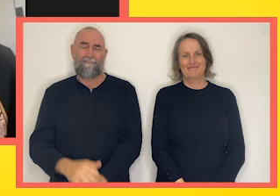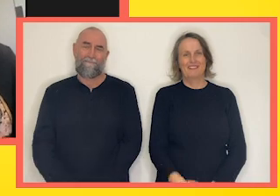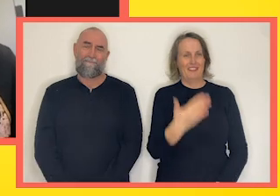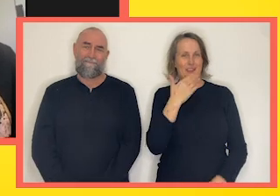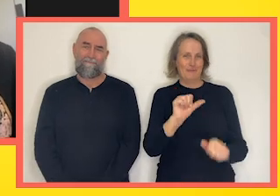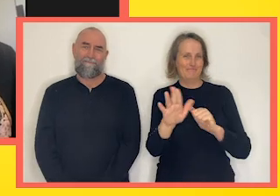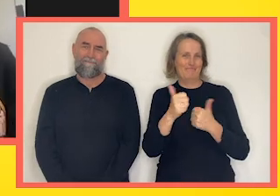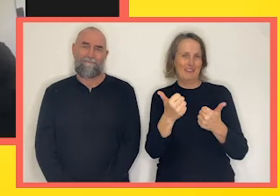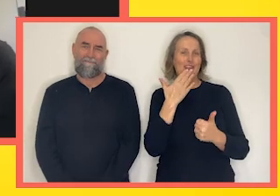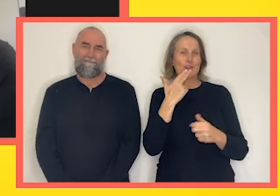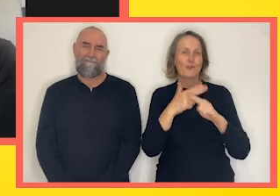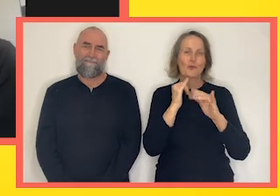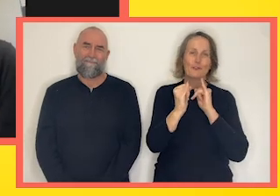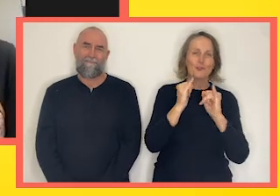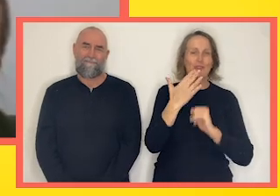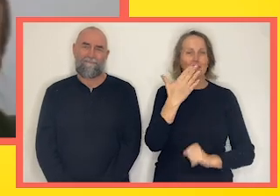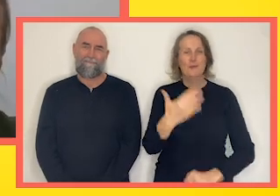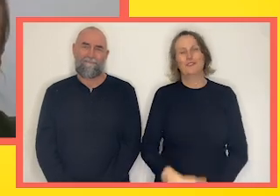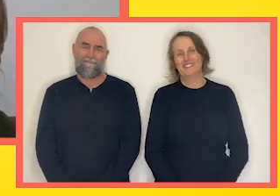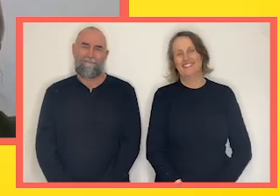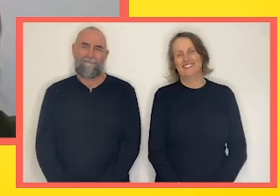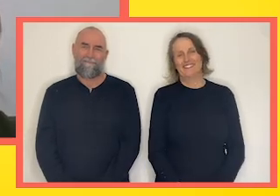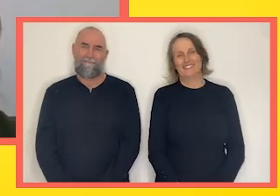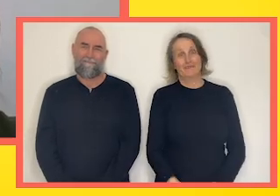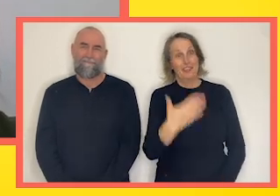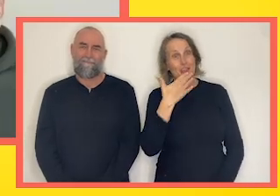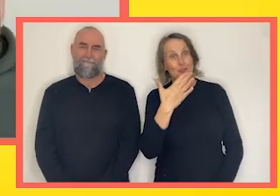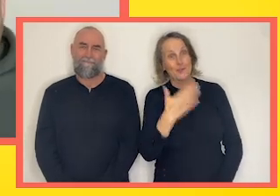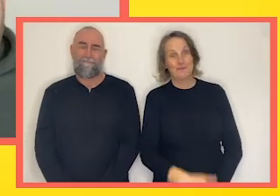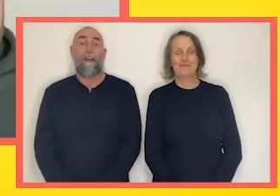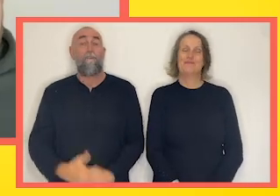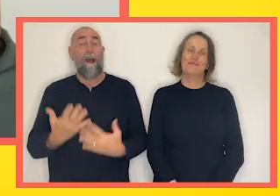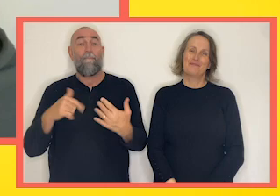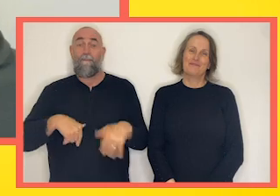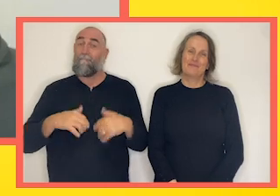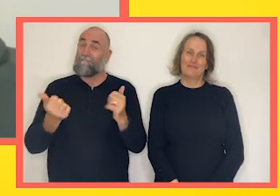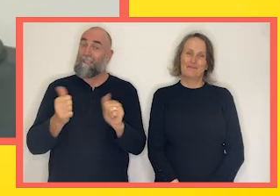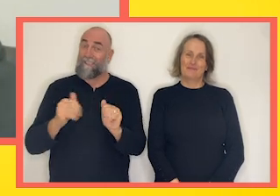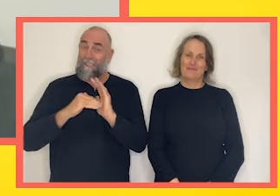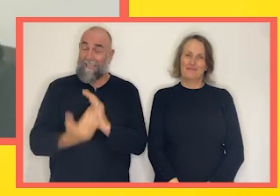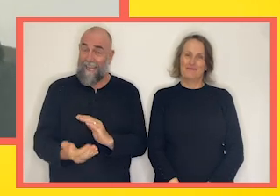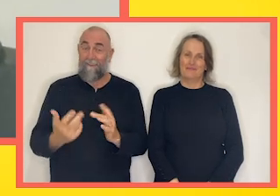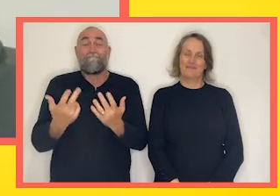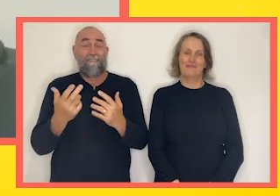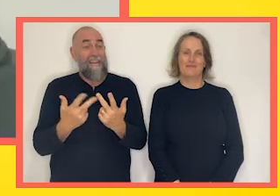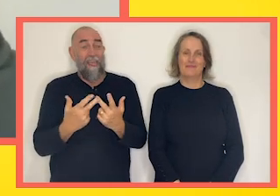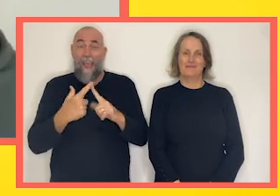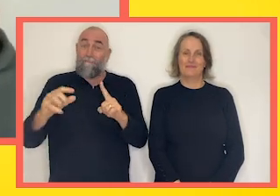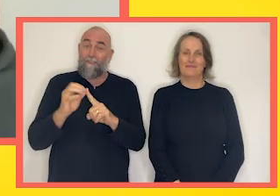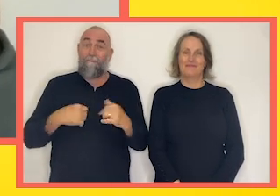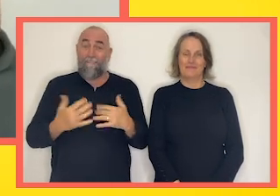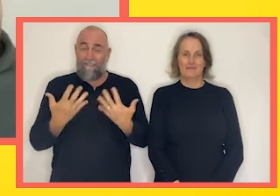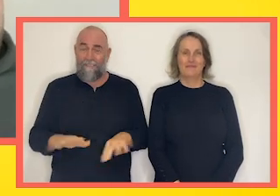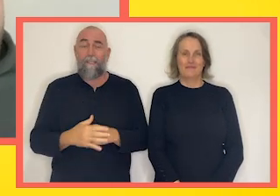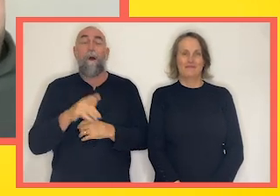that was awesome. Thank you. Thanks for the chat. Thank you. Thanks so much. That's another episode of You Little Ripper. A reminder,